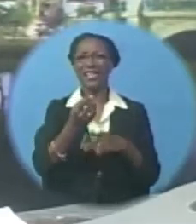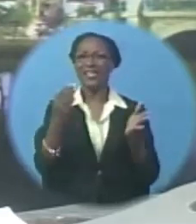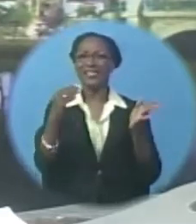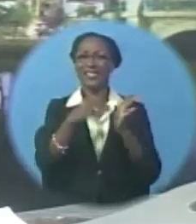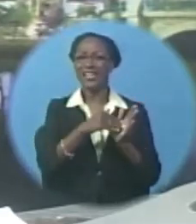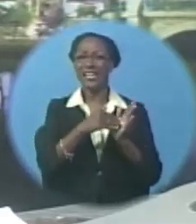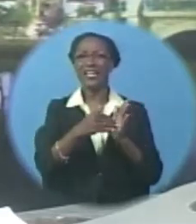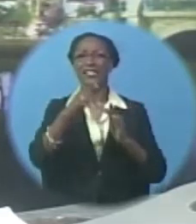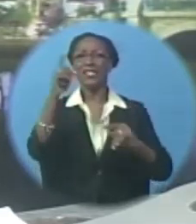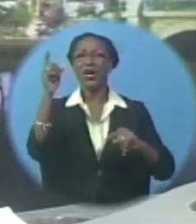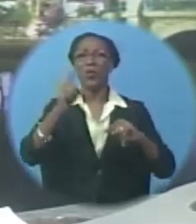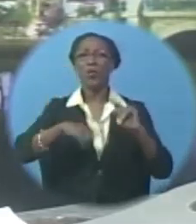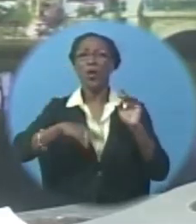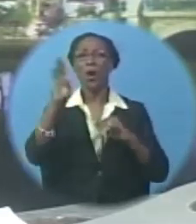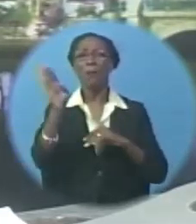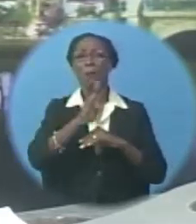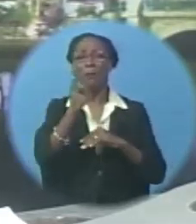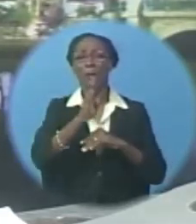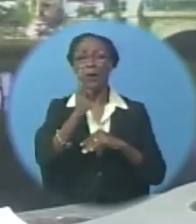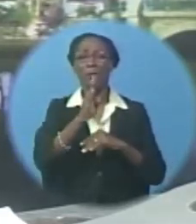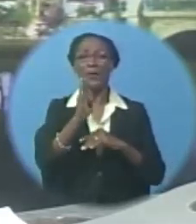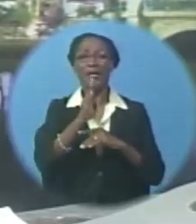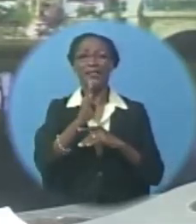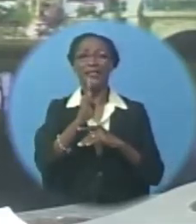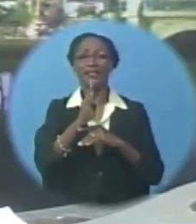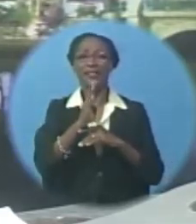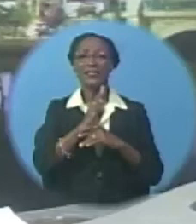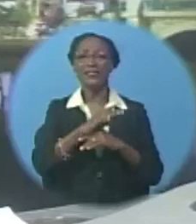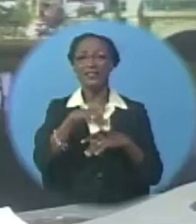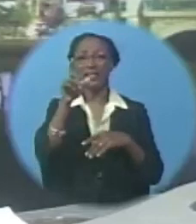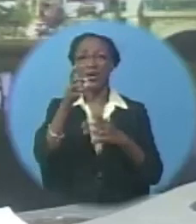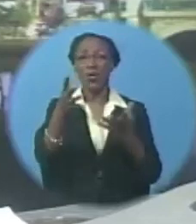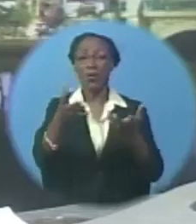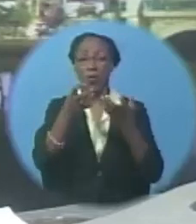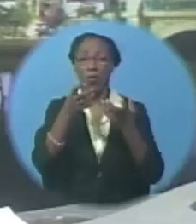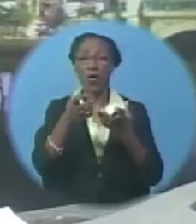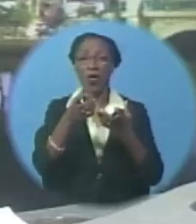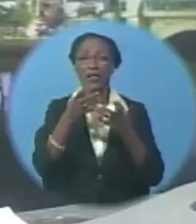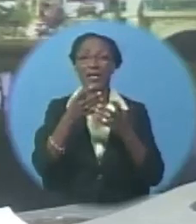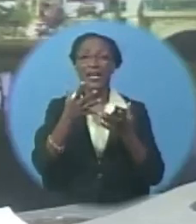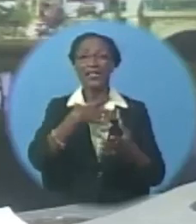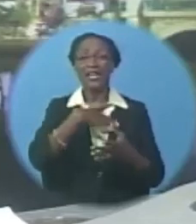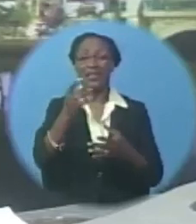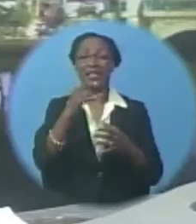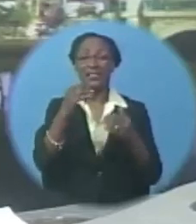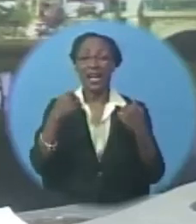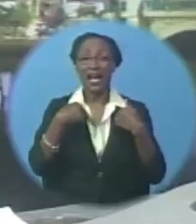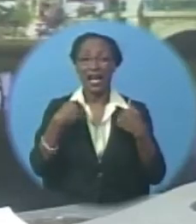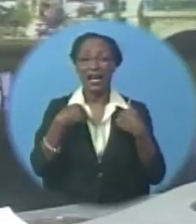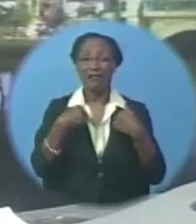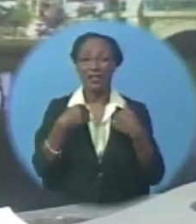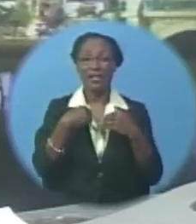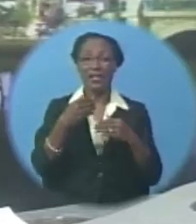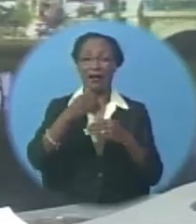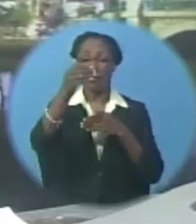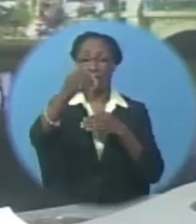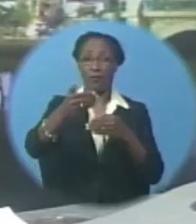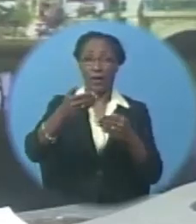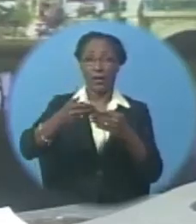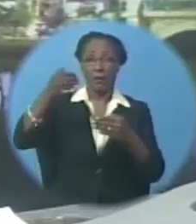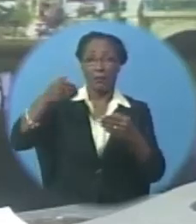says people like to have little front and backyards, and those in authority should instead go back to having terrace units.